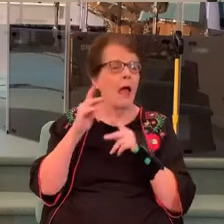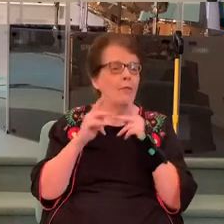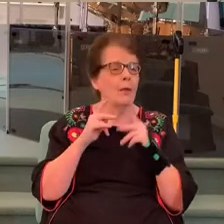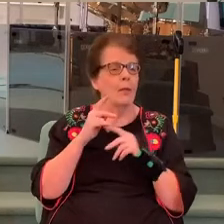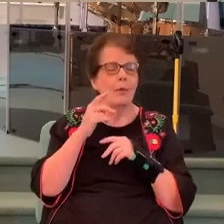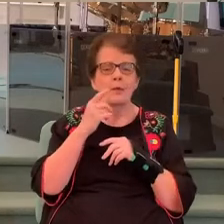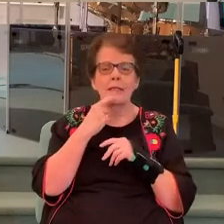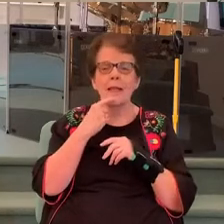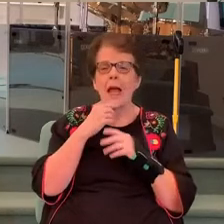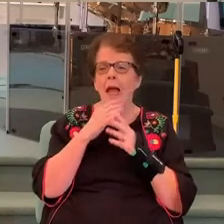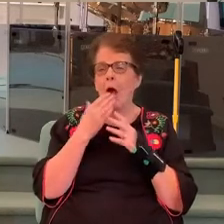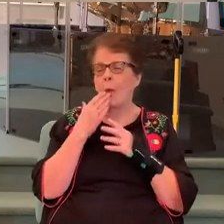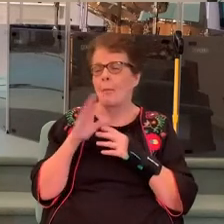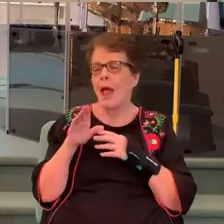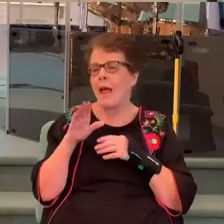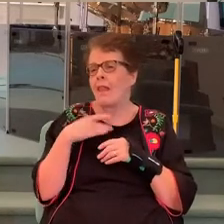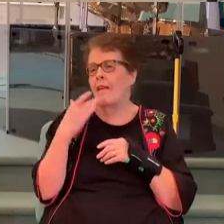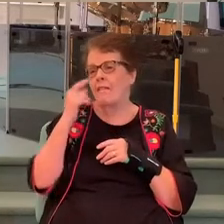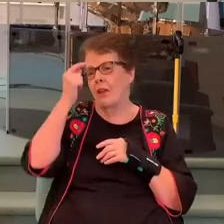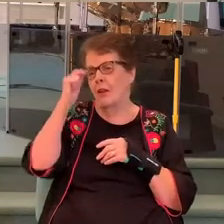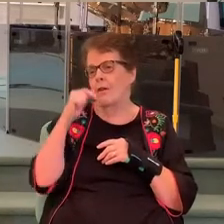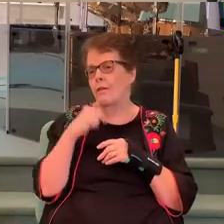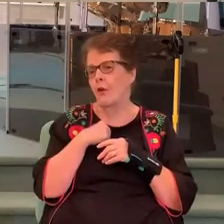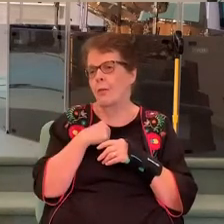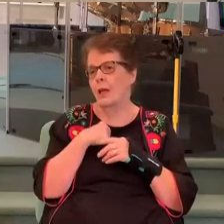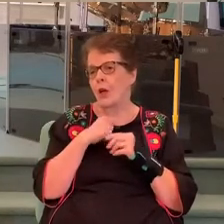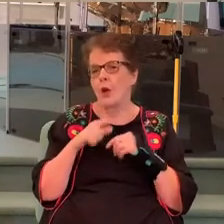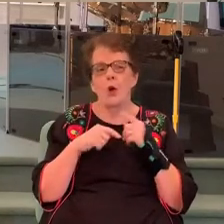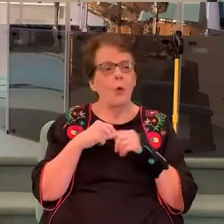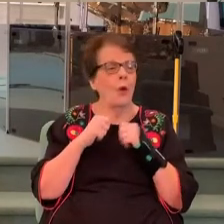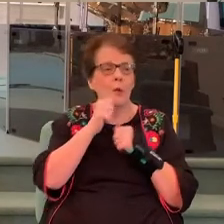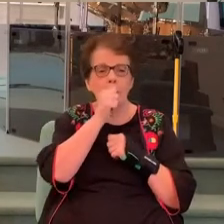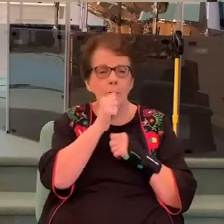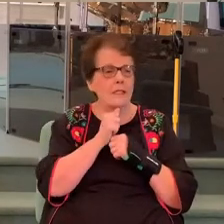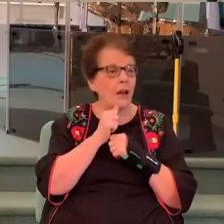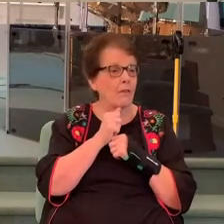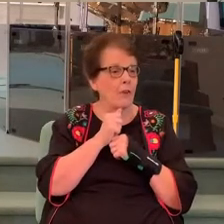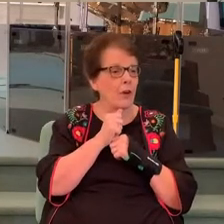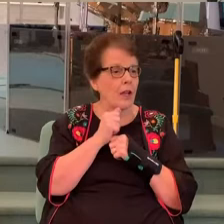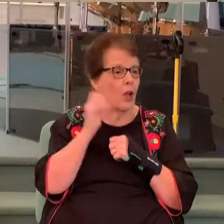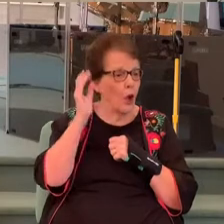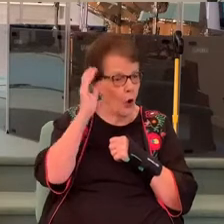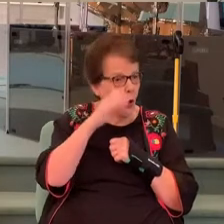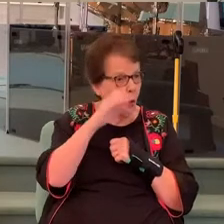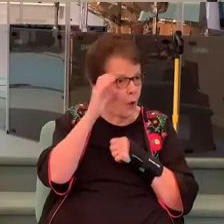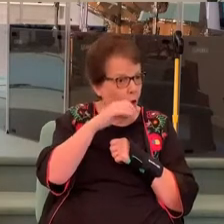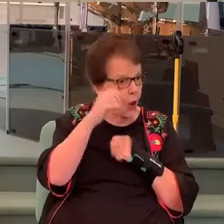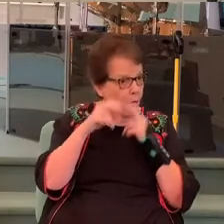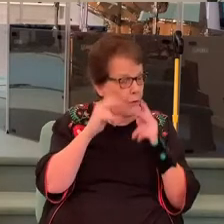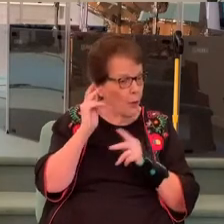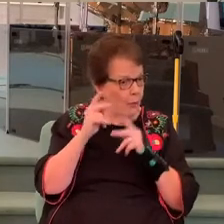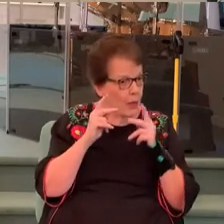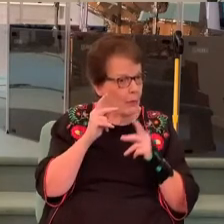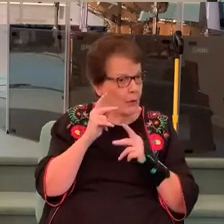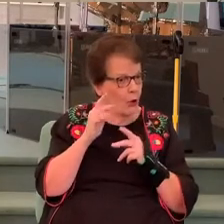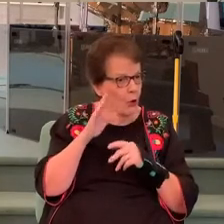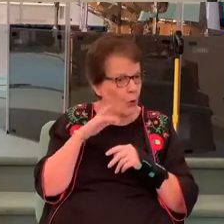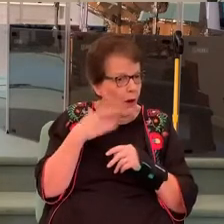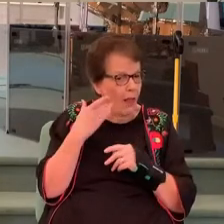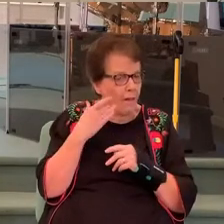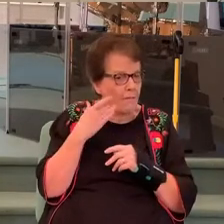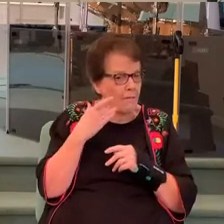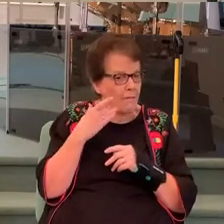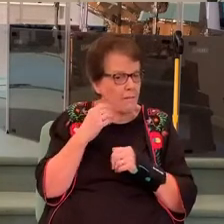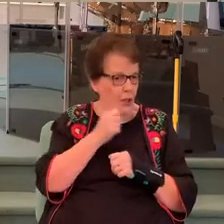for me. That's what we do. When we're suffering, we look for people to commiserate with us. We look for people that will make us feel